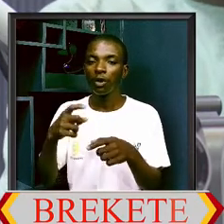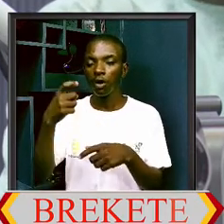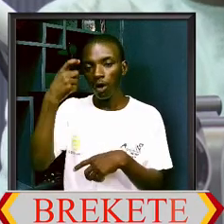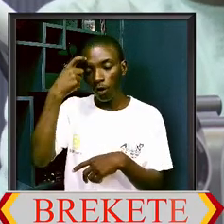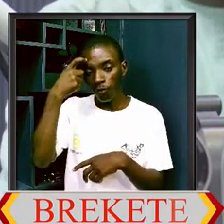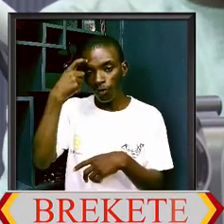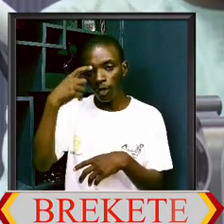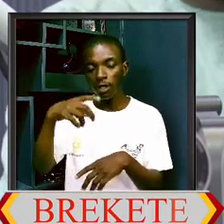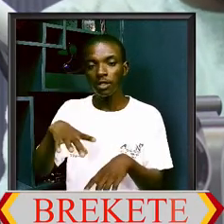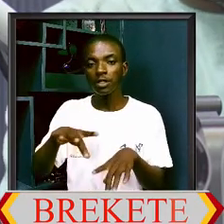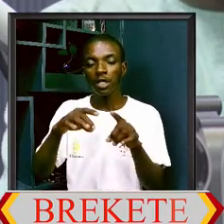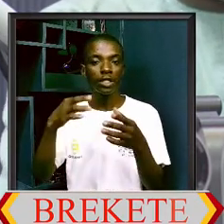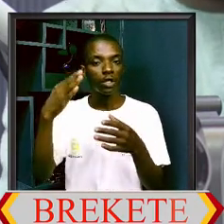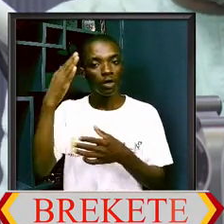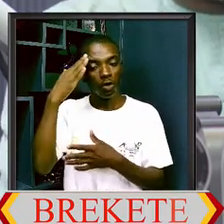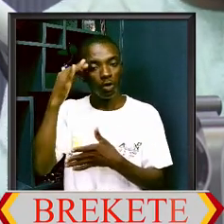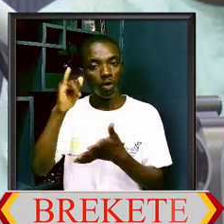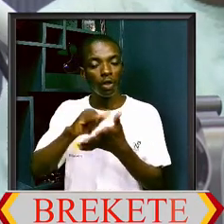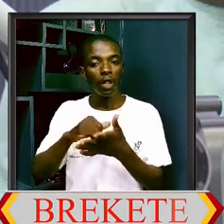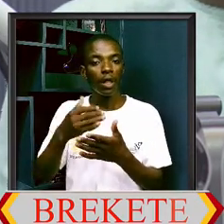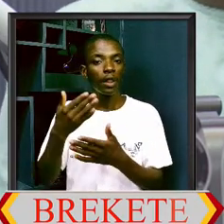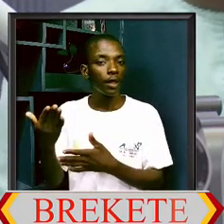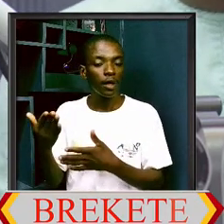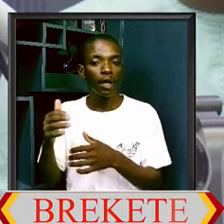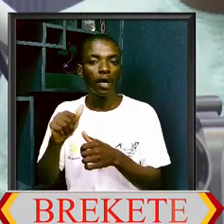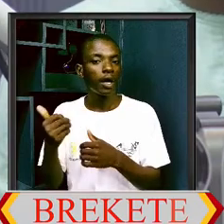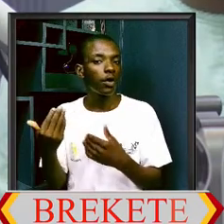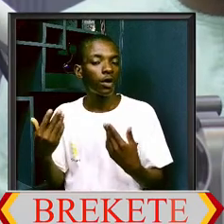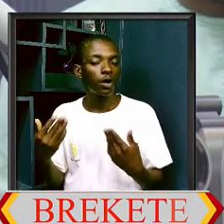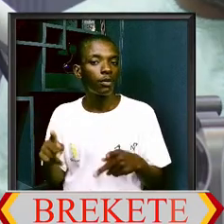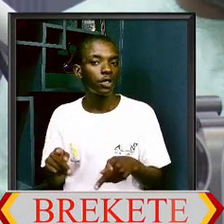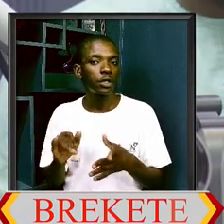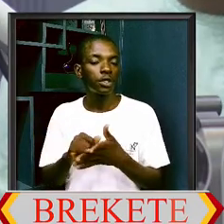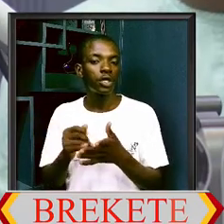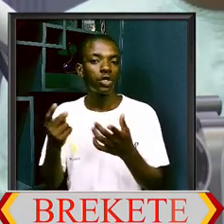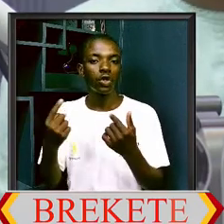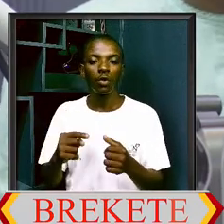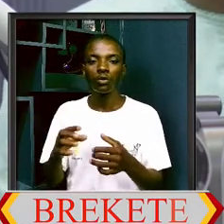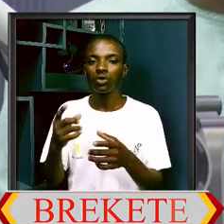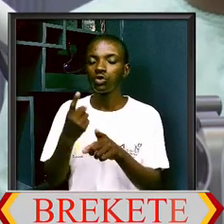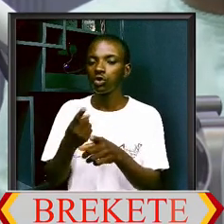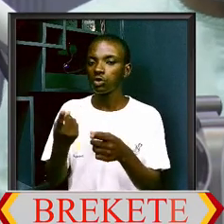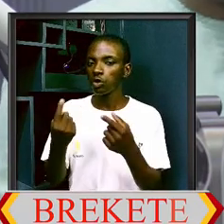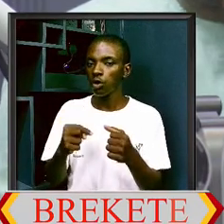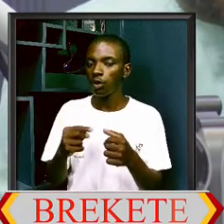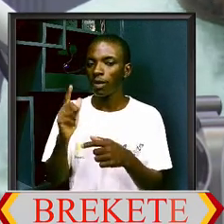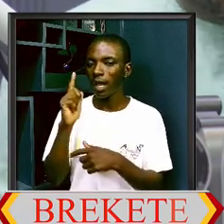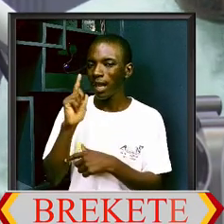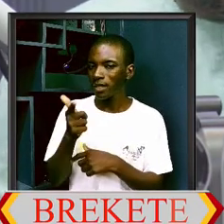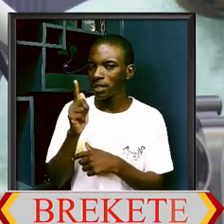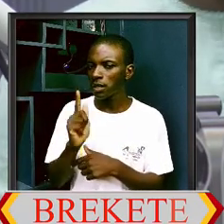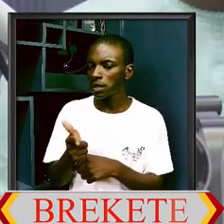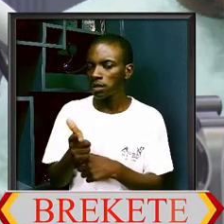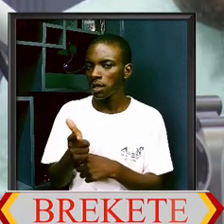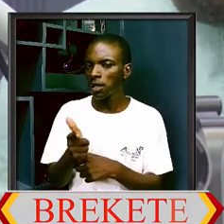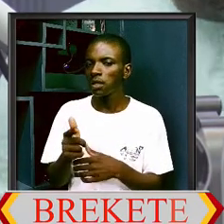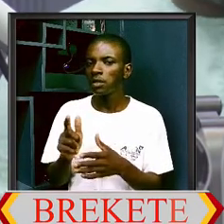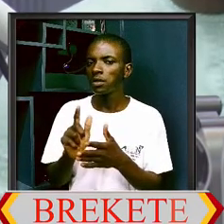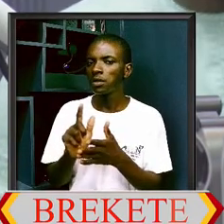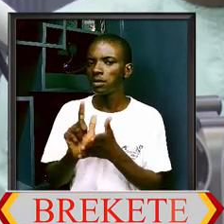government take recognize that thing so any other person will come he just come later